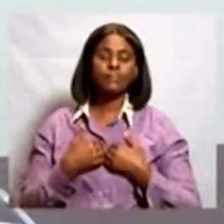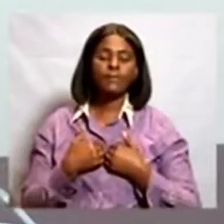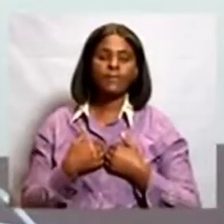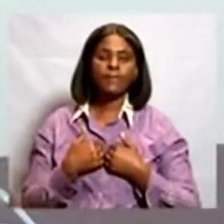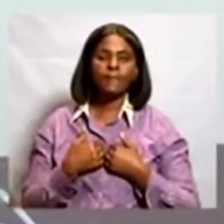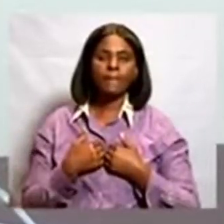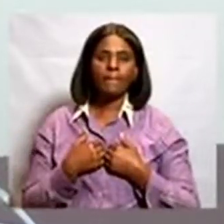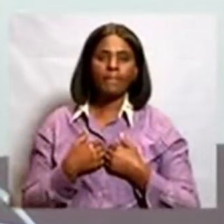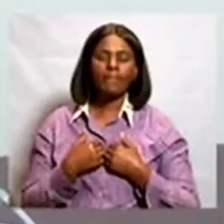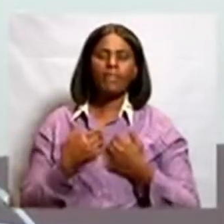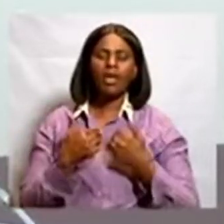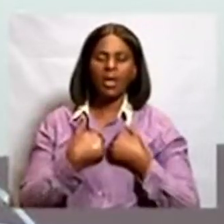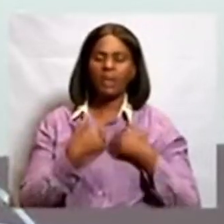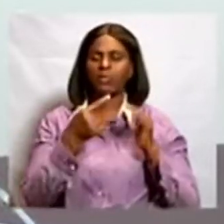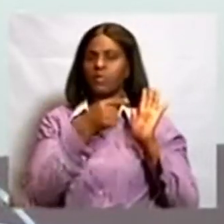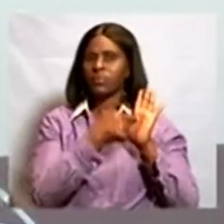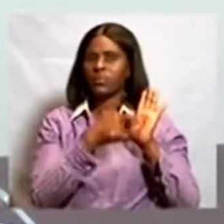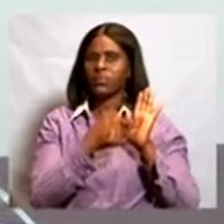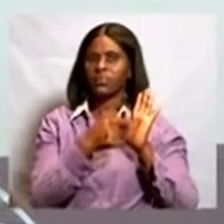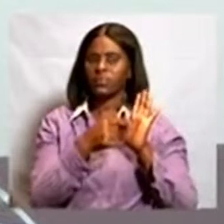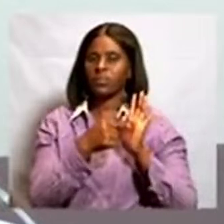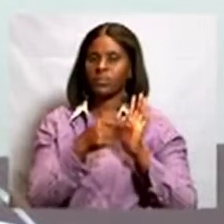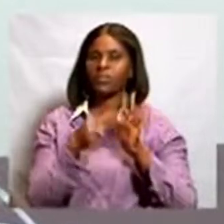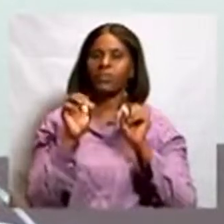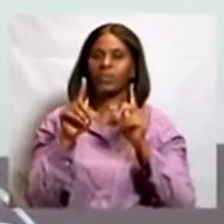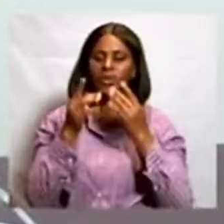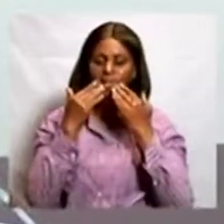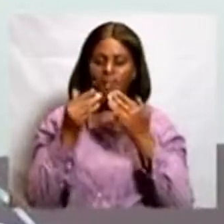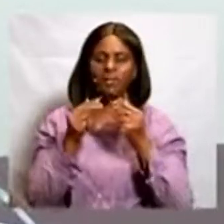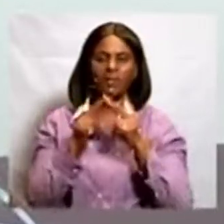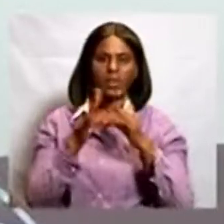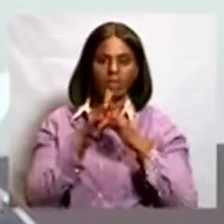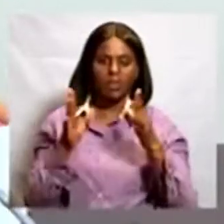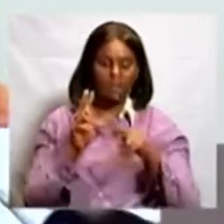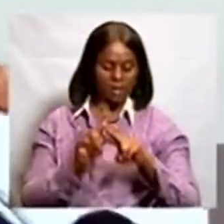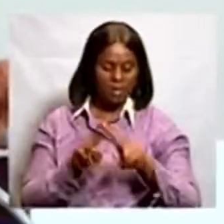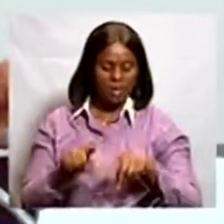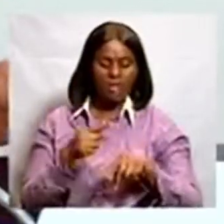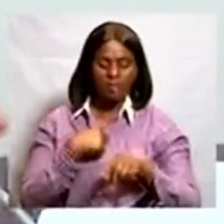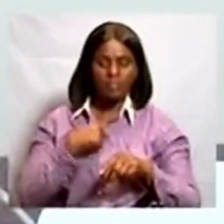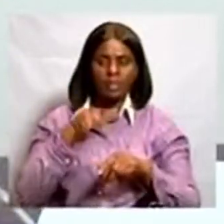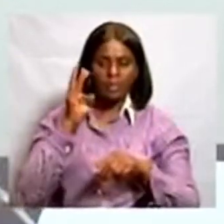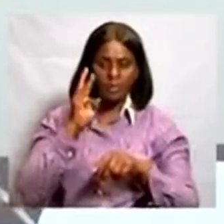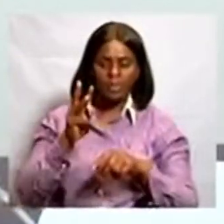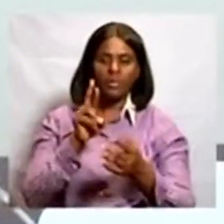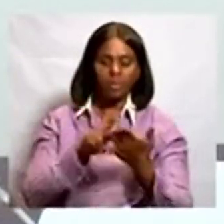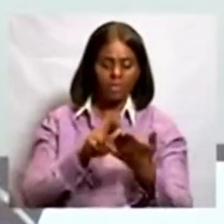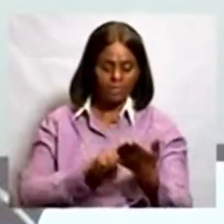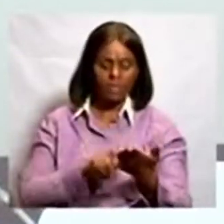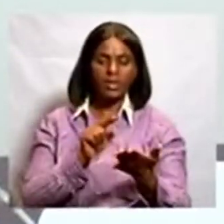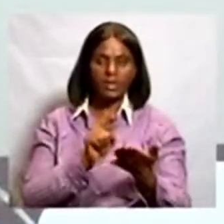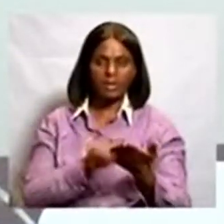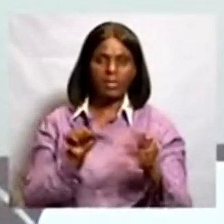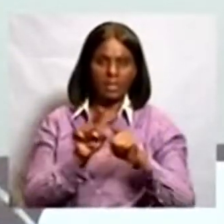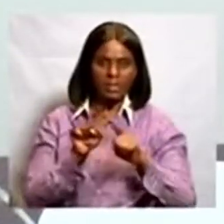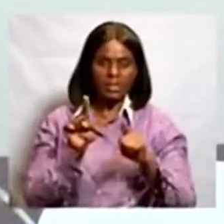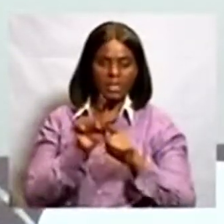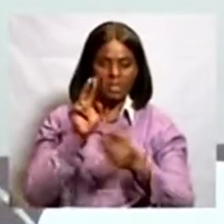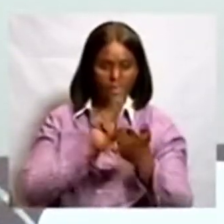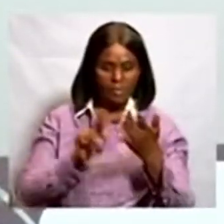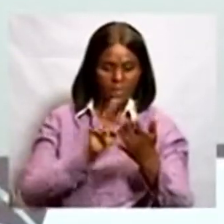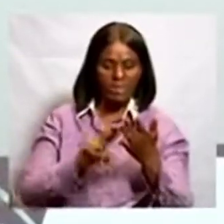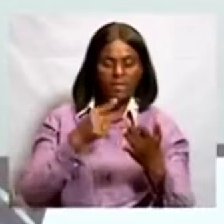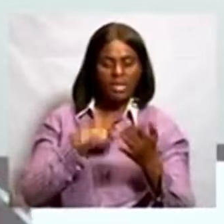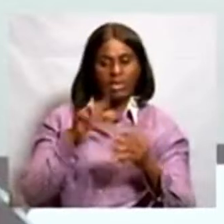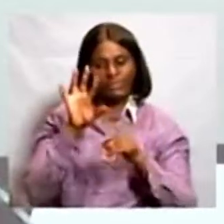Well, we have this one with all right. In color. Okay, thank you very much, Chair. Then I'll take the report as read. I'll be skipping some